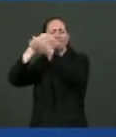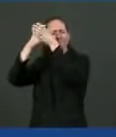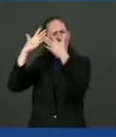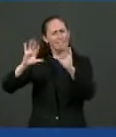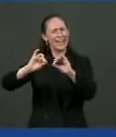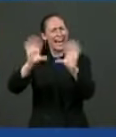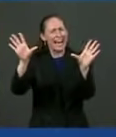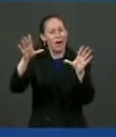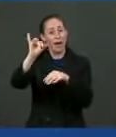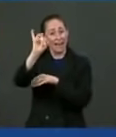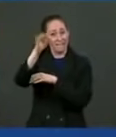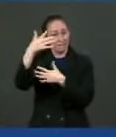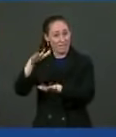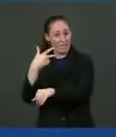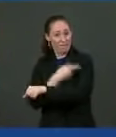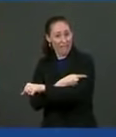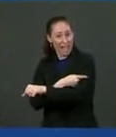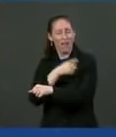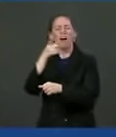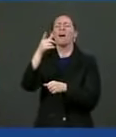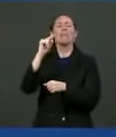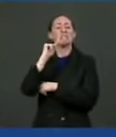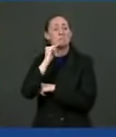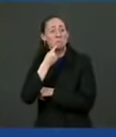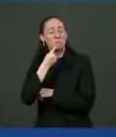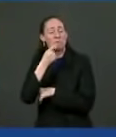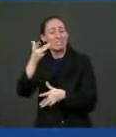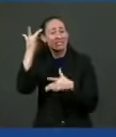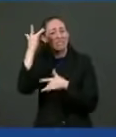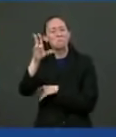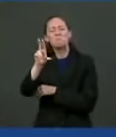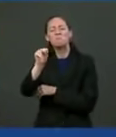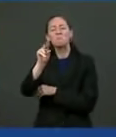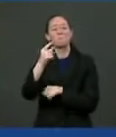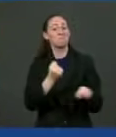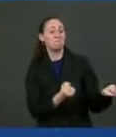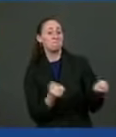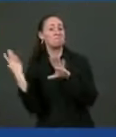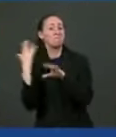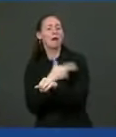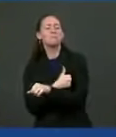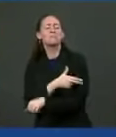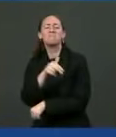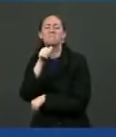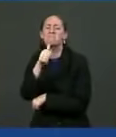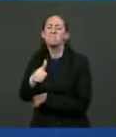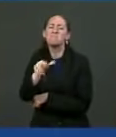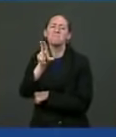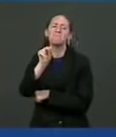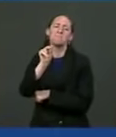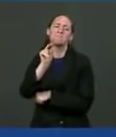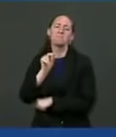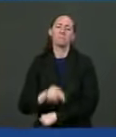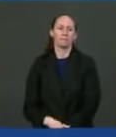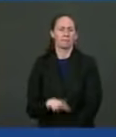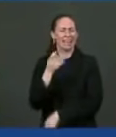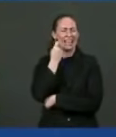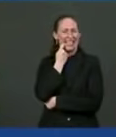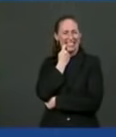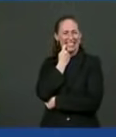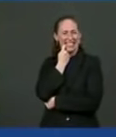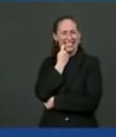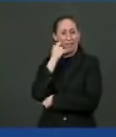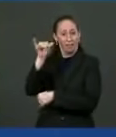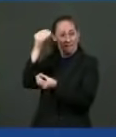is very low. In fact, based on available data from the summer, only 1 out of